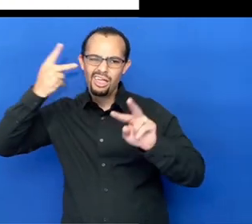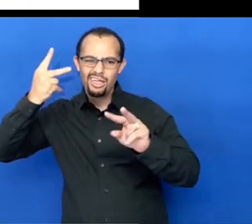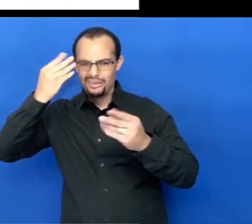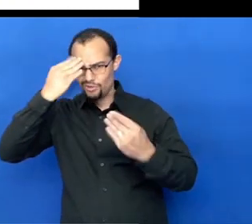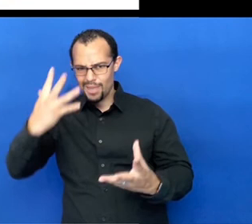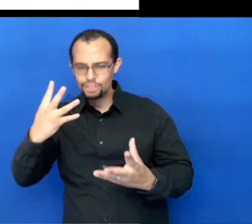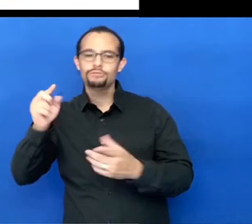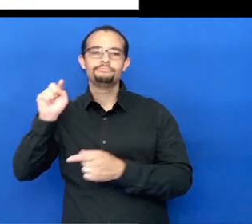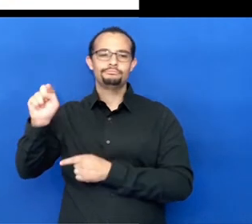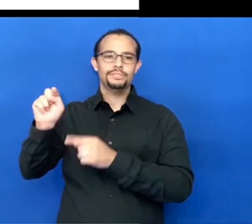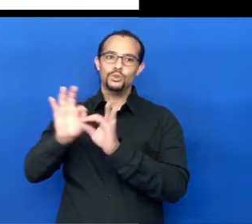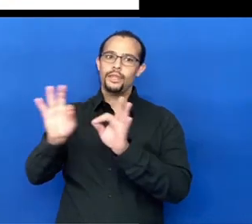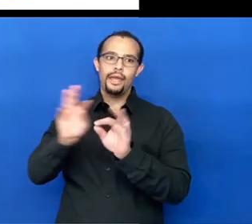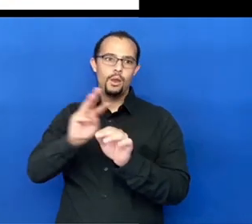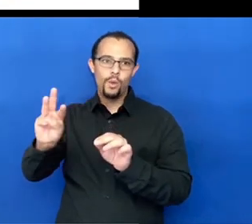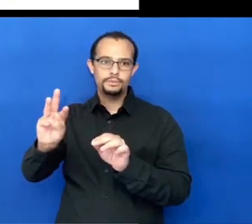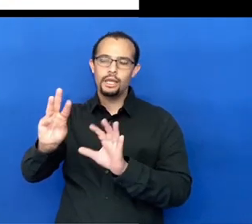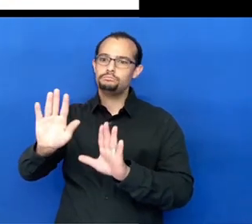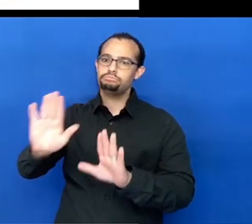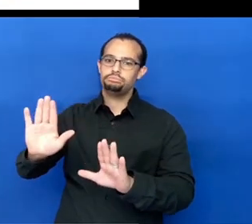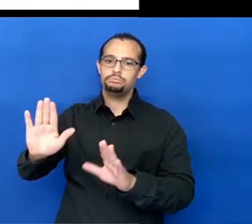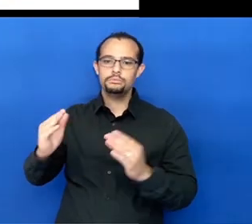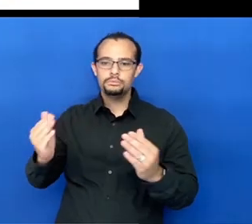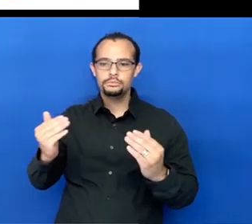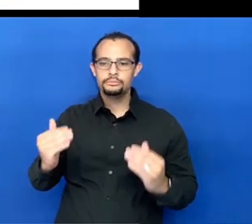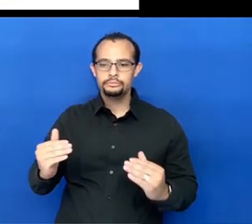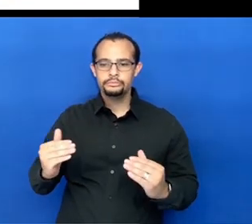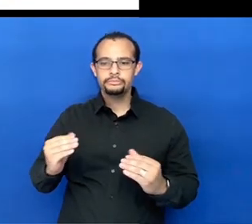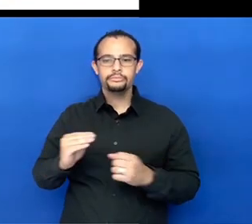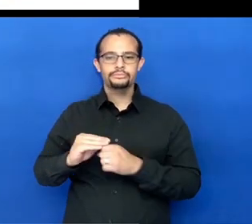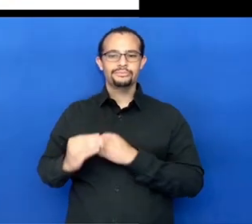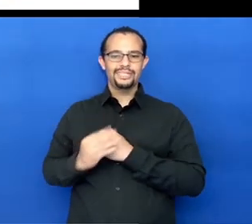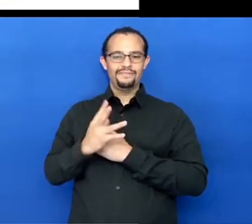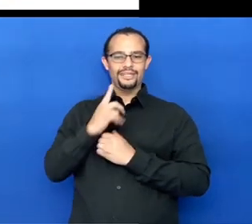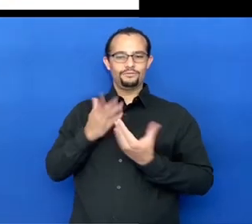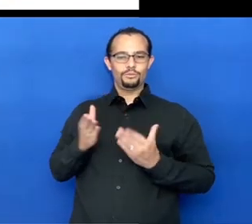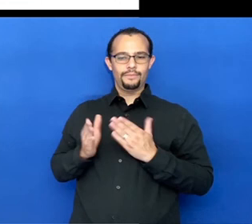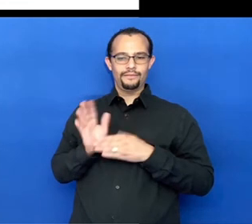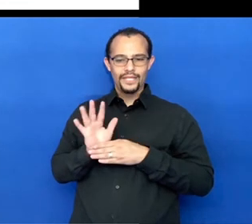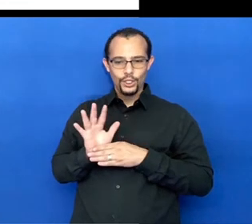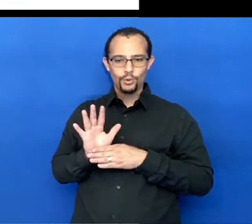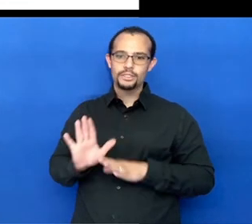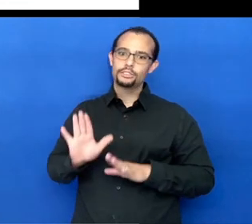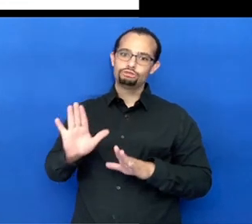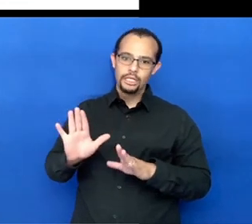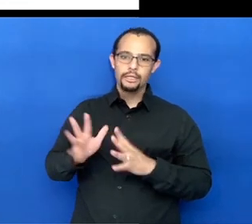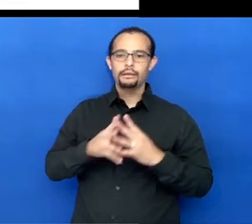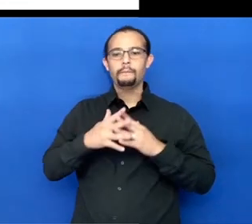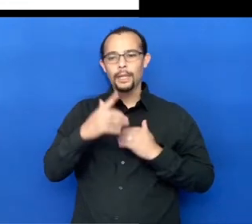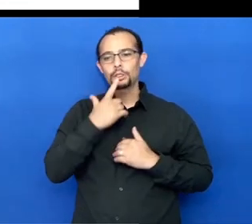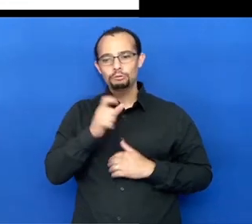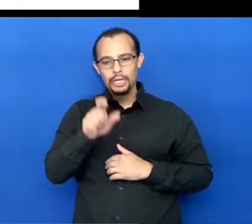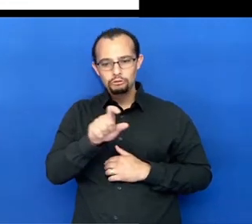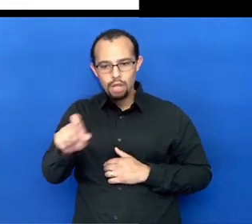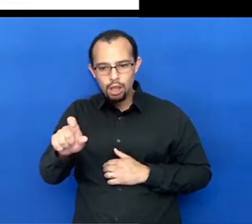Red Cross. The Autism Community in Action is one of the references that I alluded to during the training.